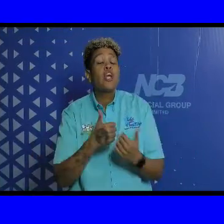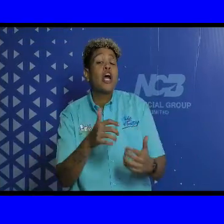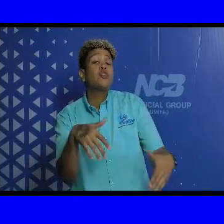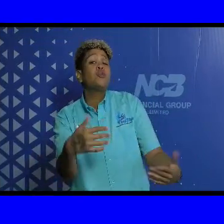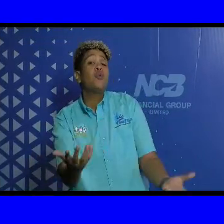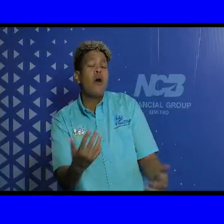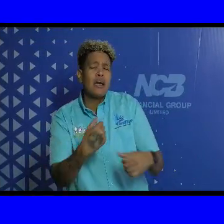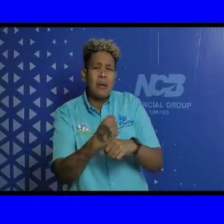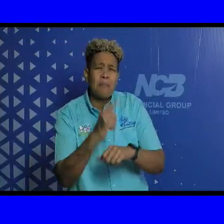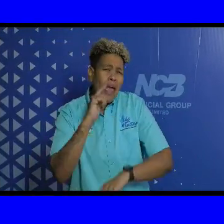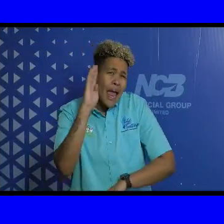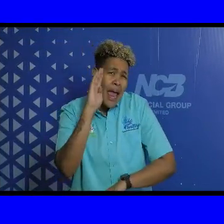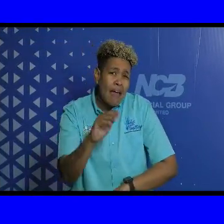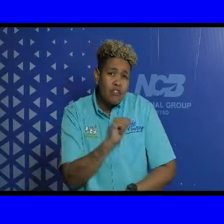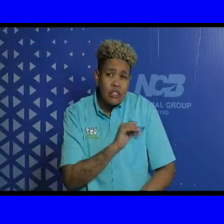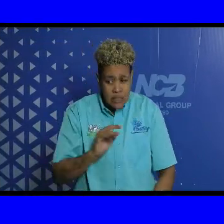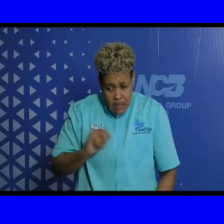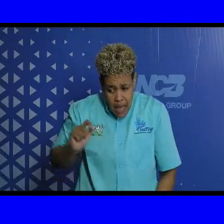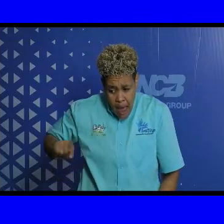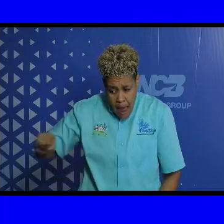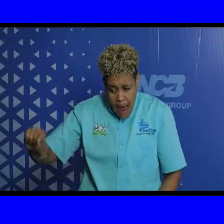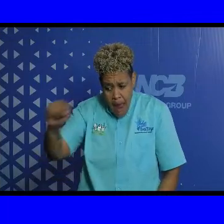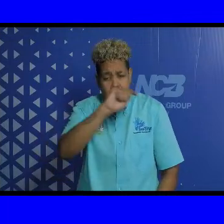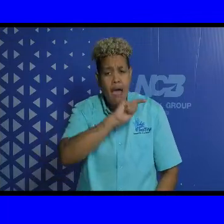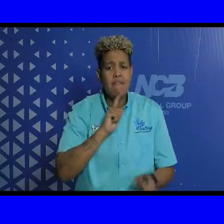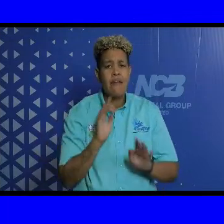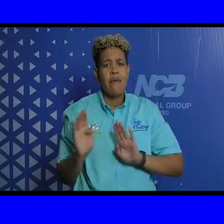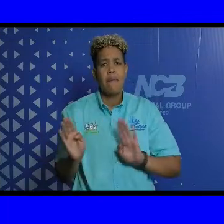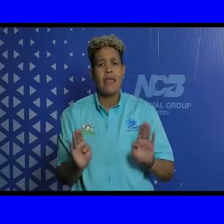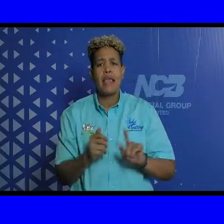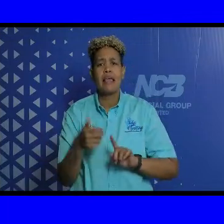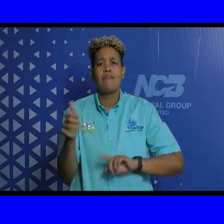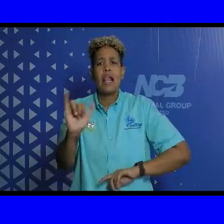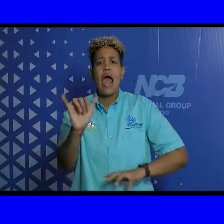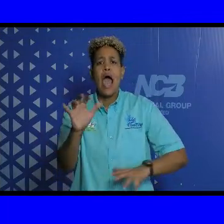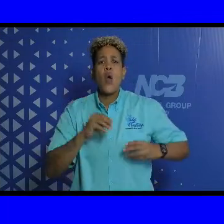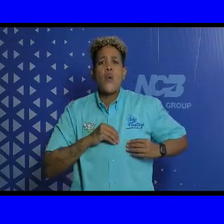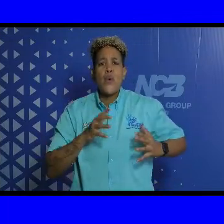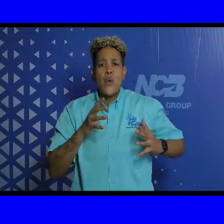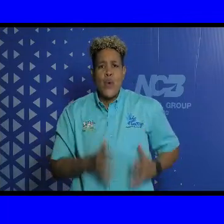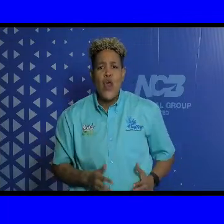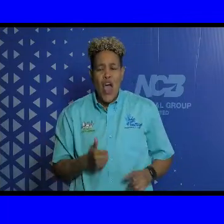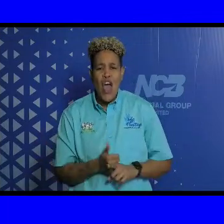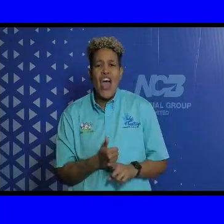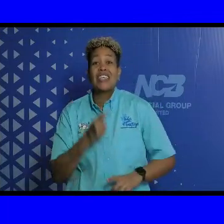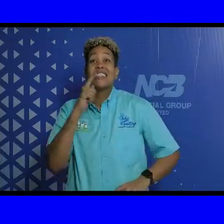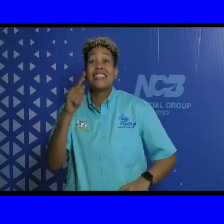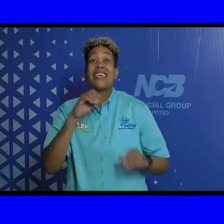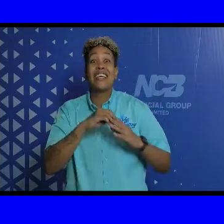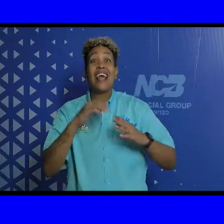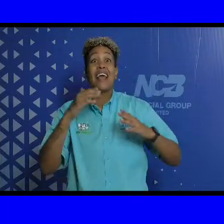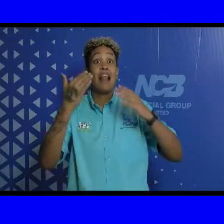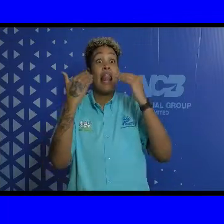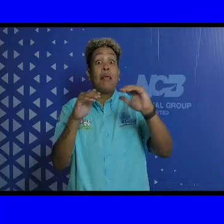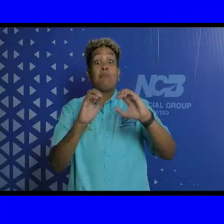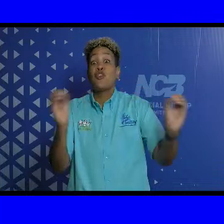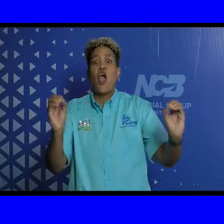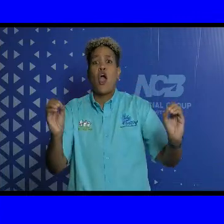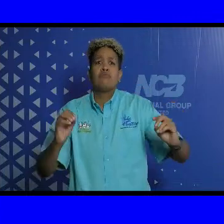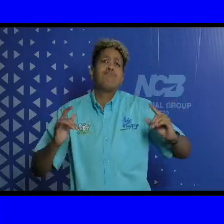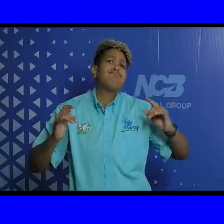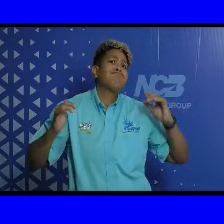to make every staff member behave like owners. Then the sky's the limit for